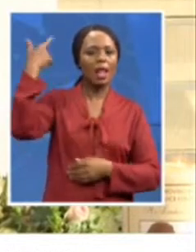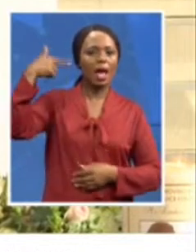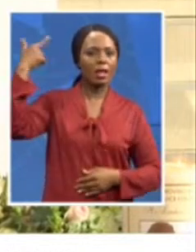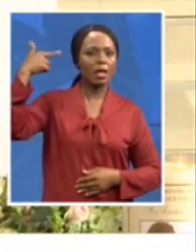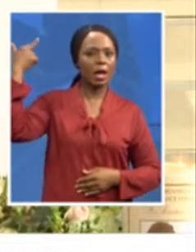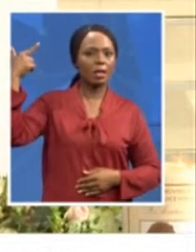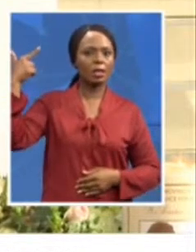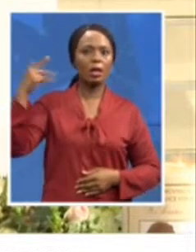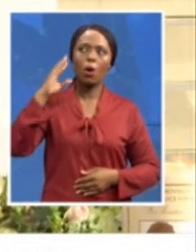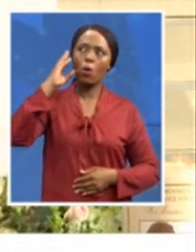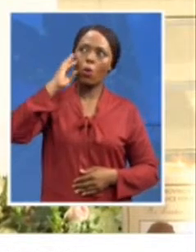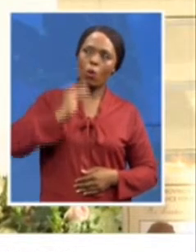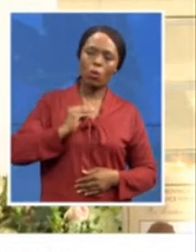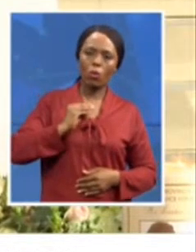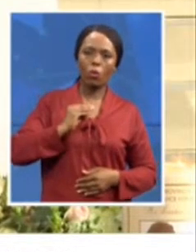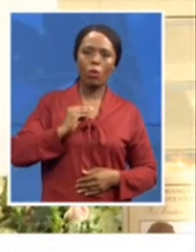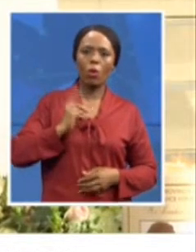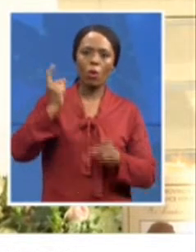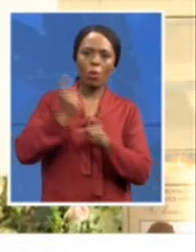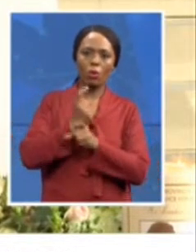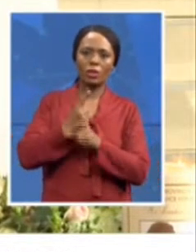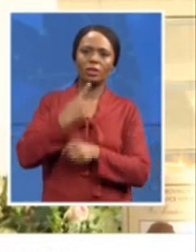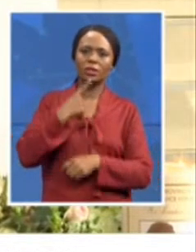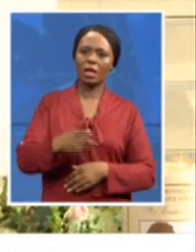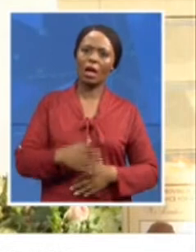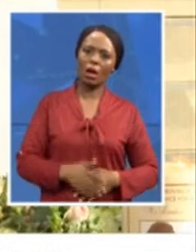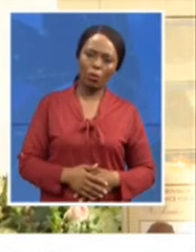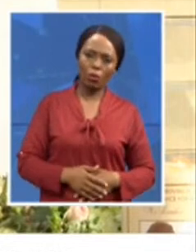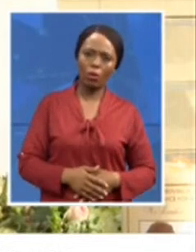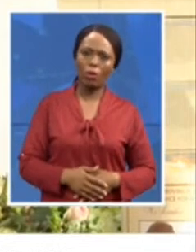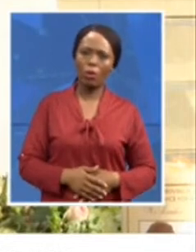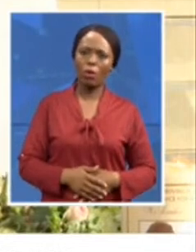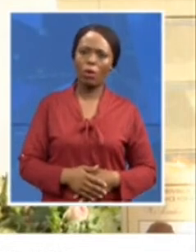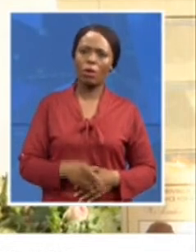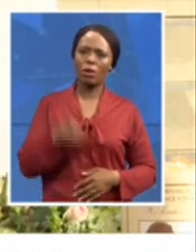brought her granddaughter a fake leather bag.